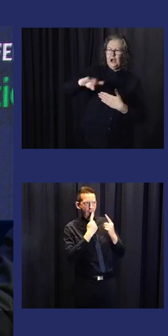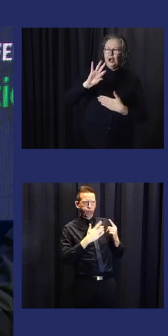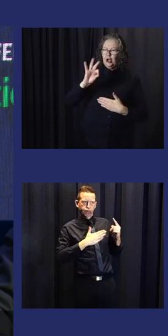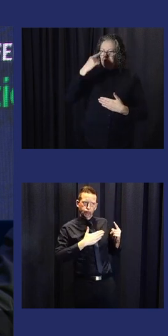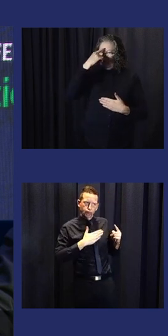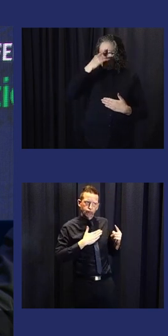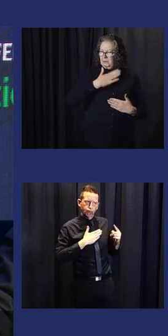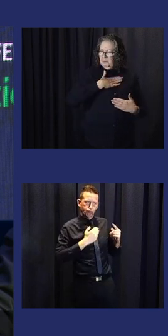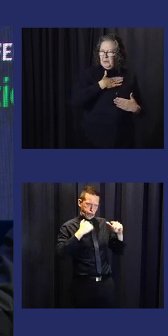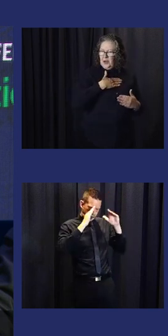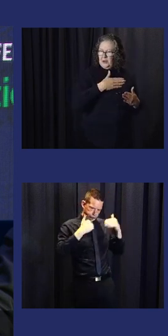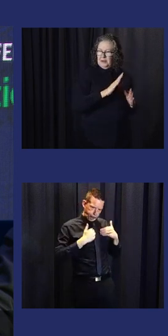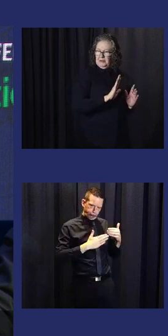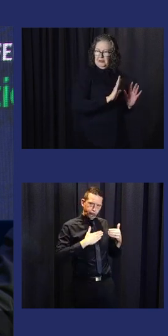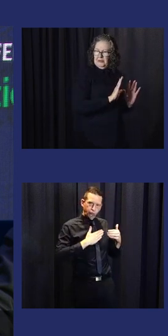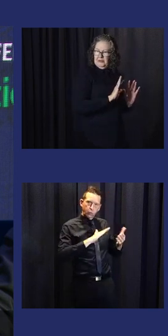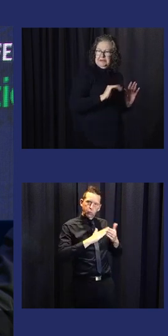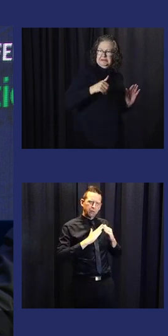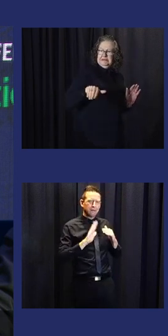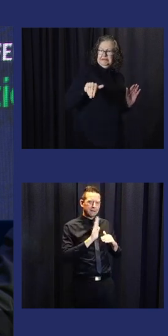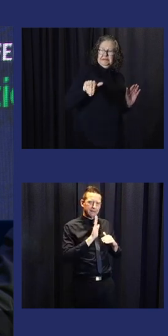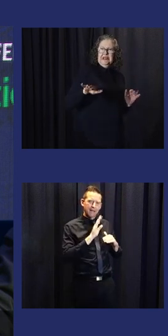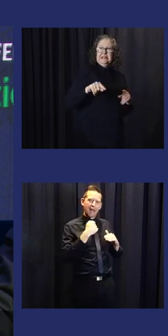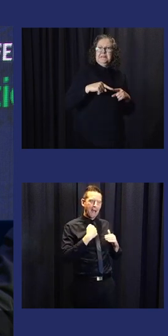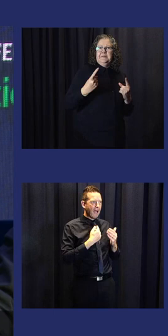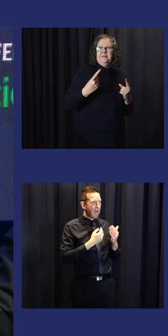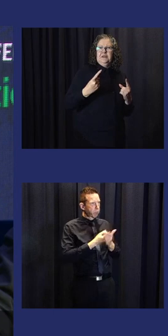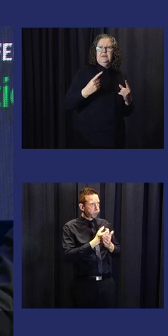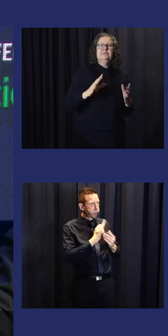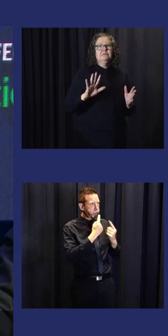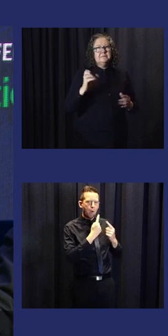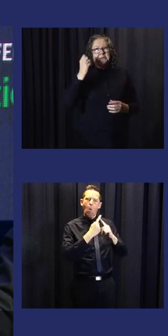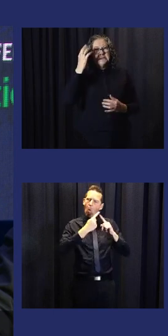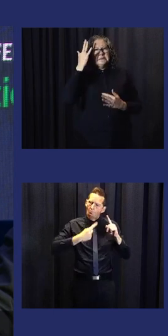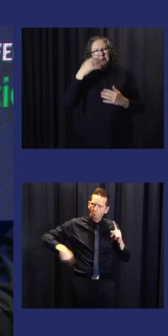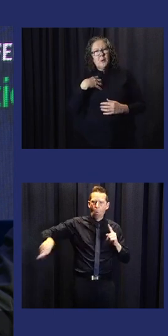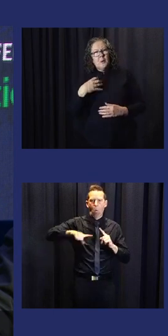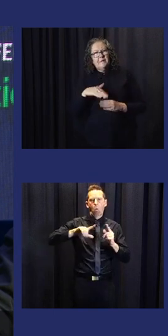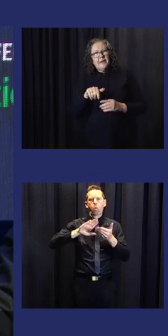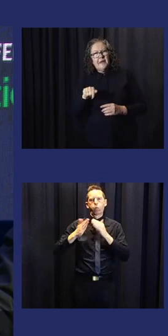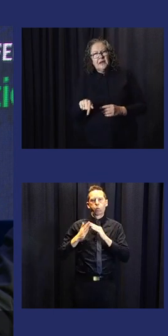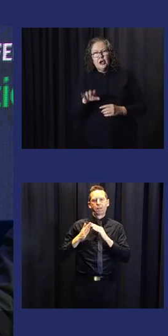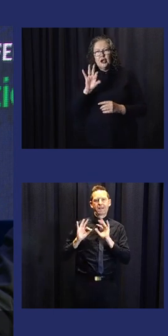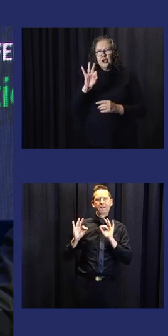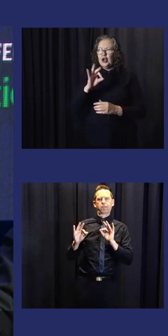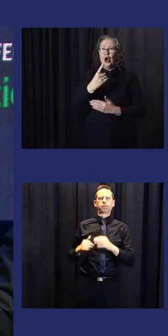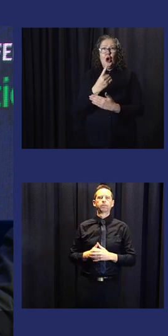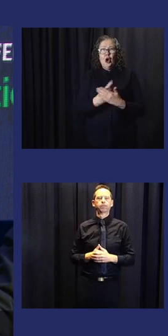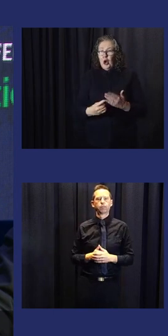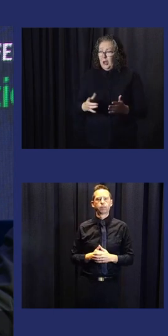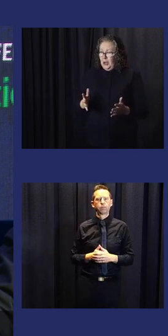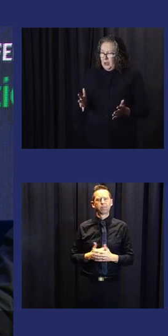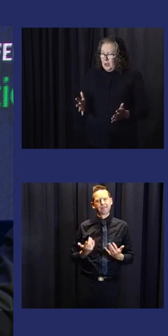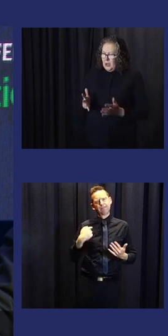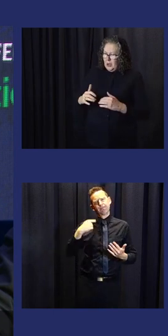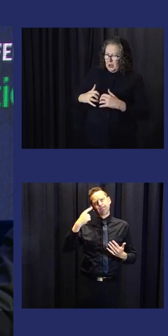personal value systems. And I think we've got to think a lot more about that. It's not just about nurturing existing